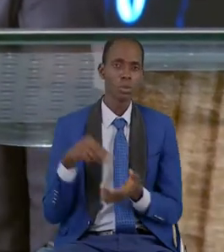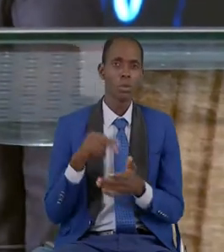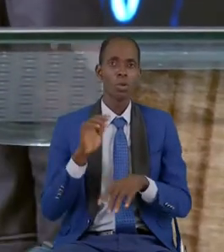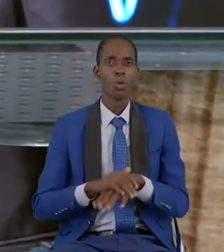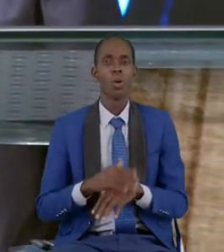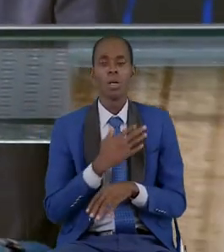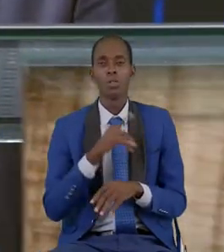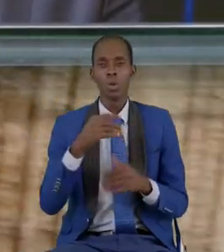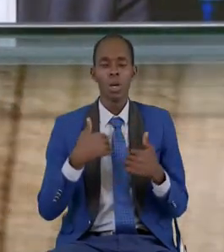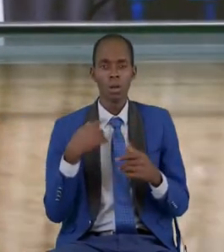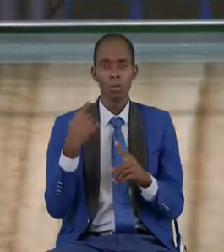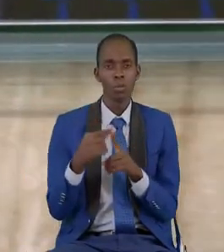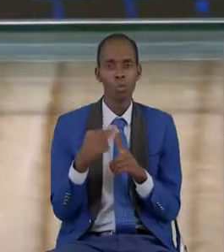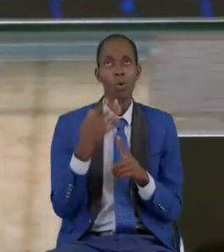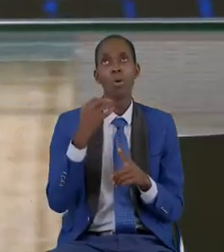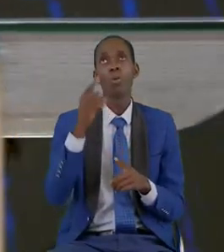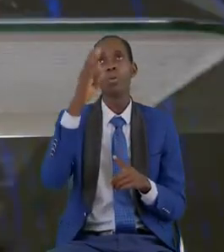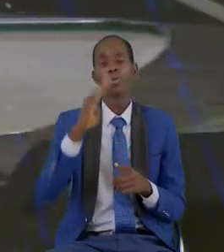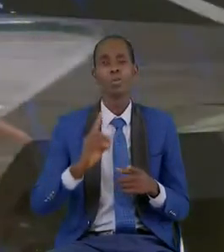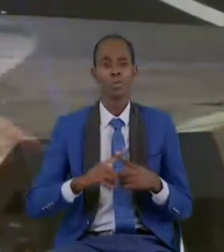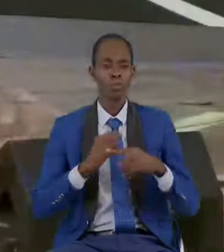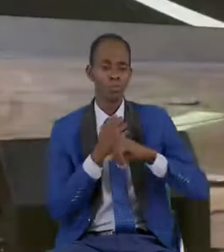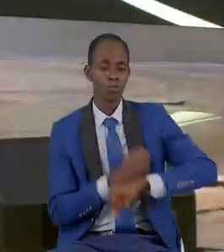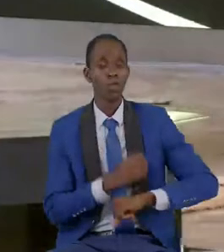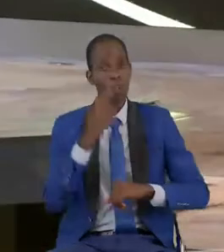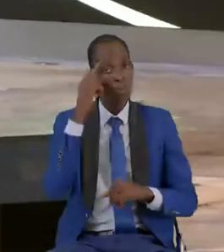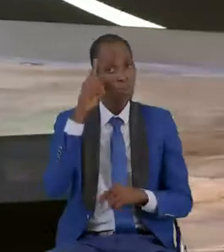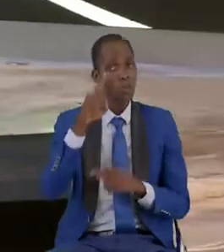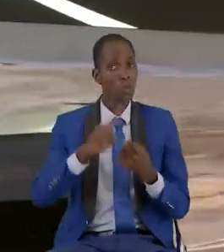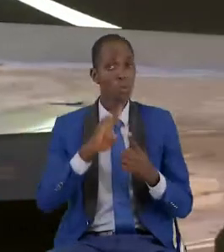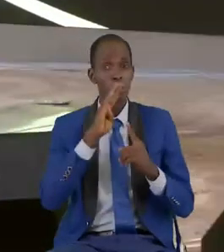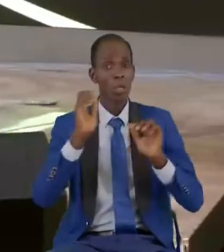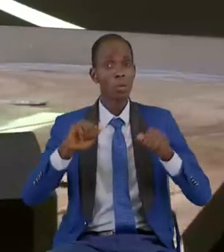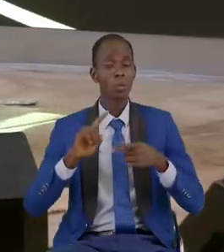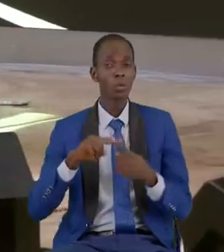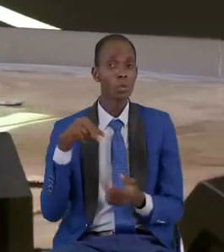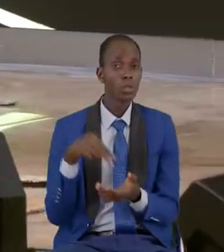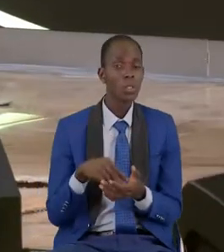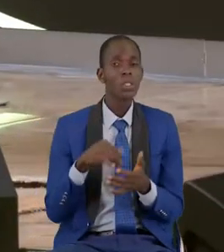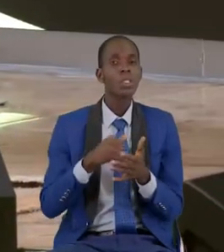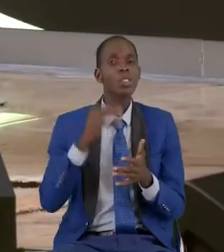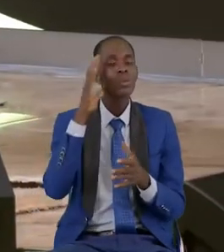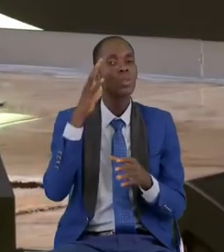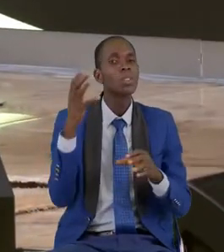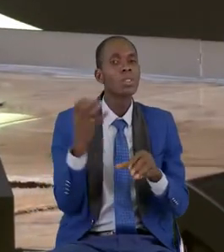to defend, for you to be able to stand, it will take really a good experience